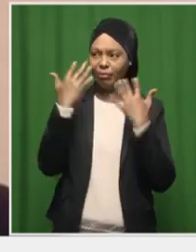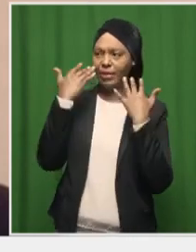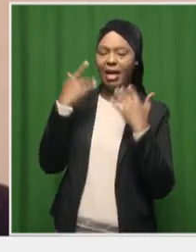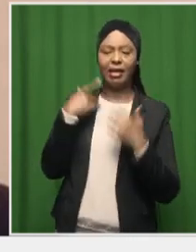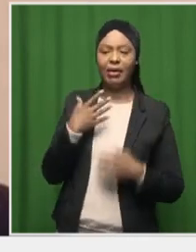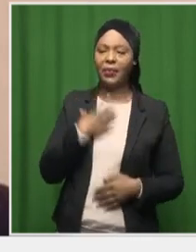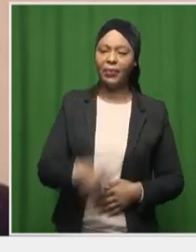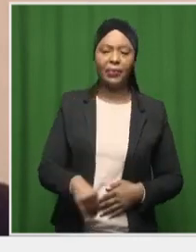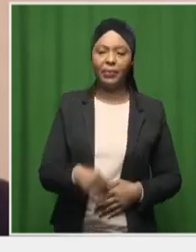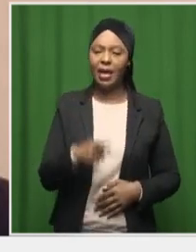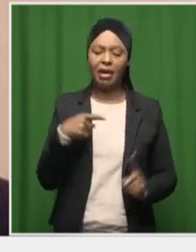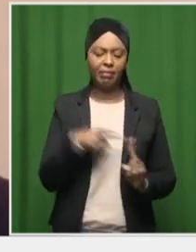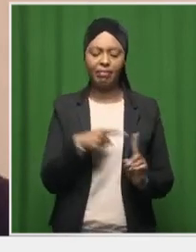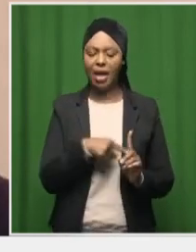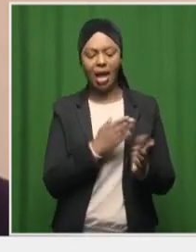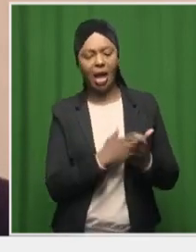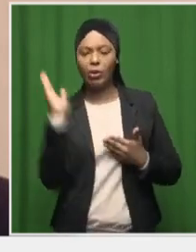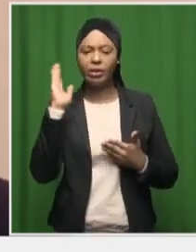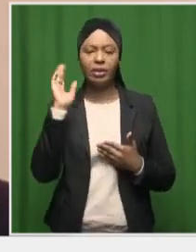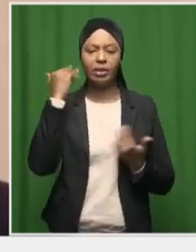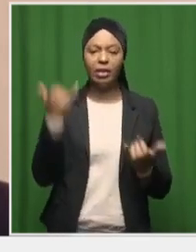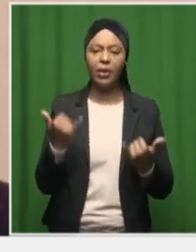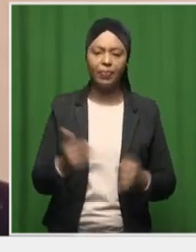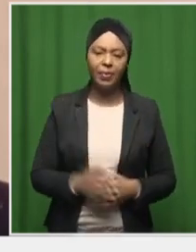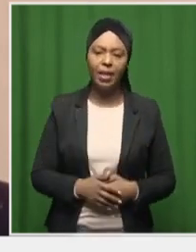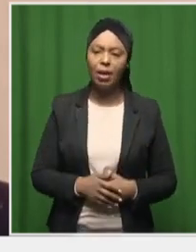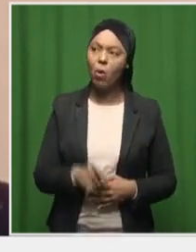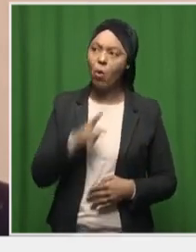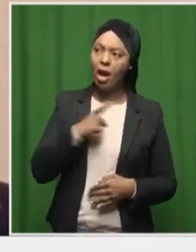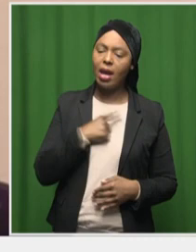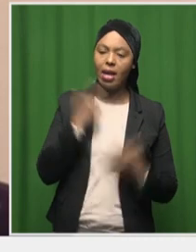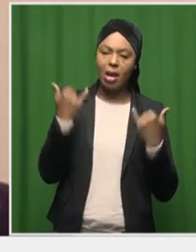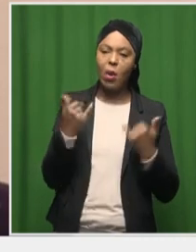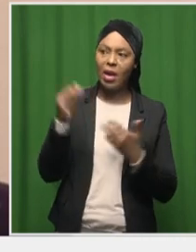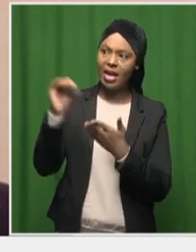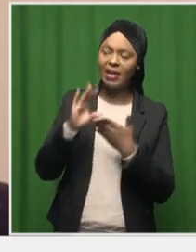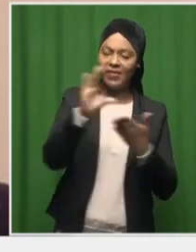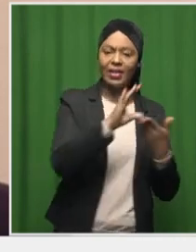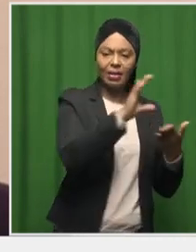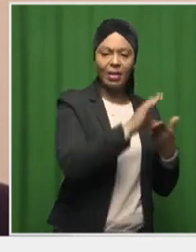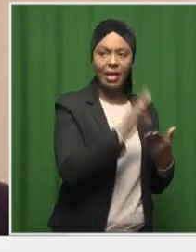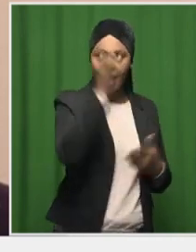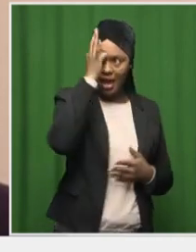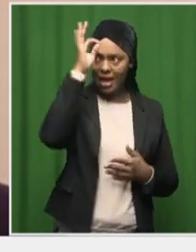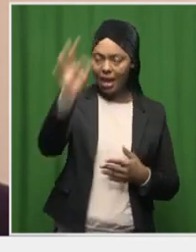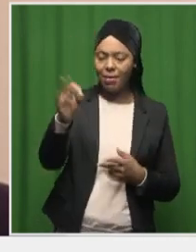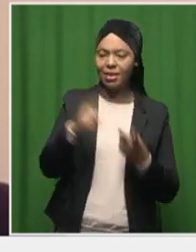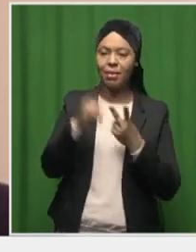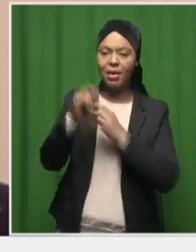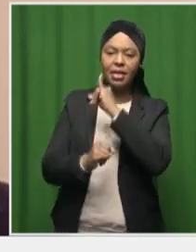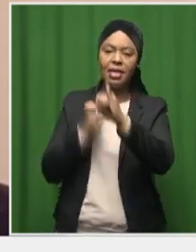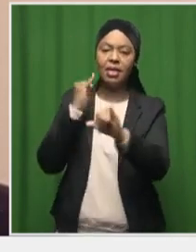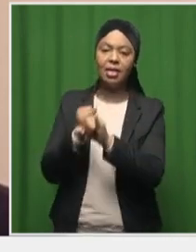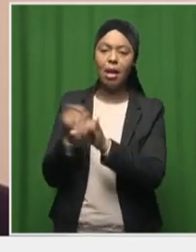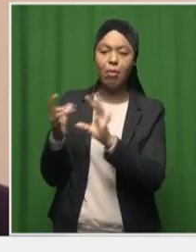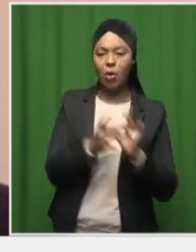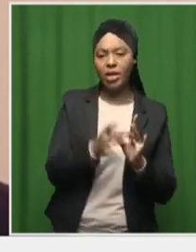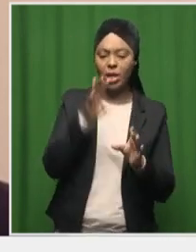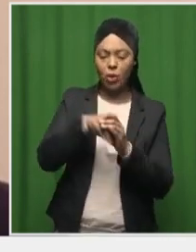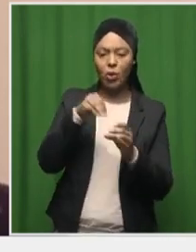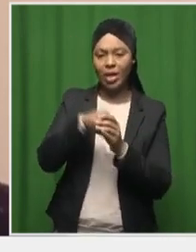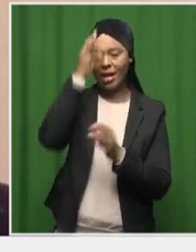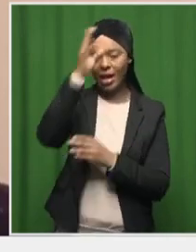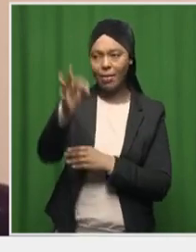out, get out. If you look at the amount of disinvestment that has happened in our government and in the national bond, including government bond,